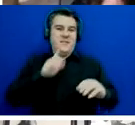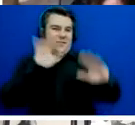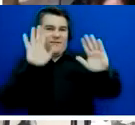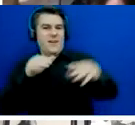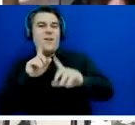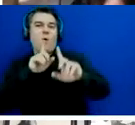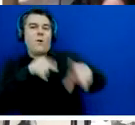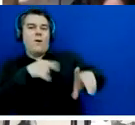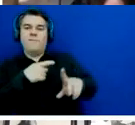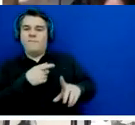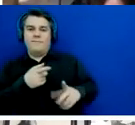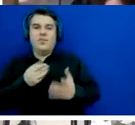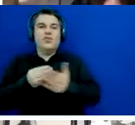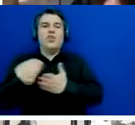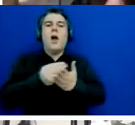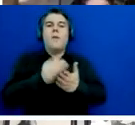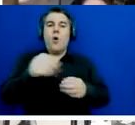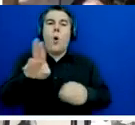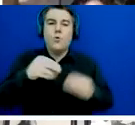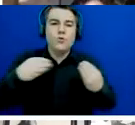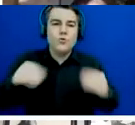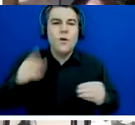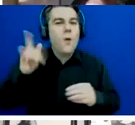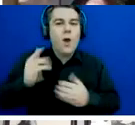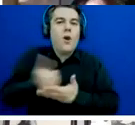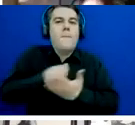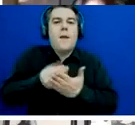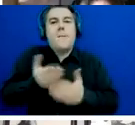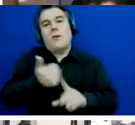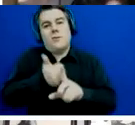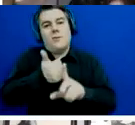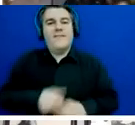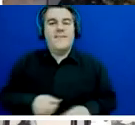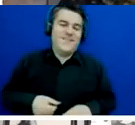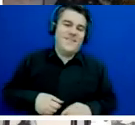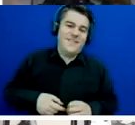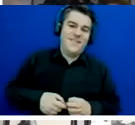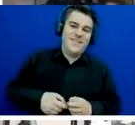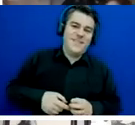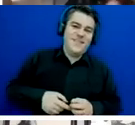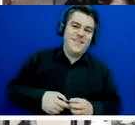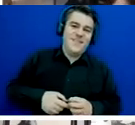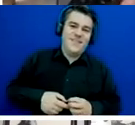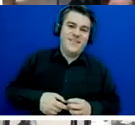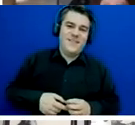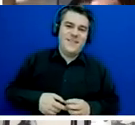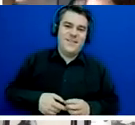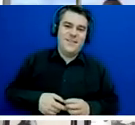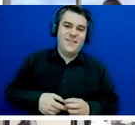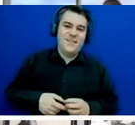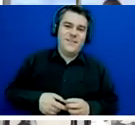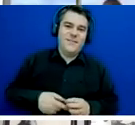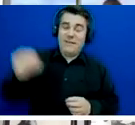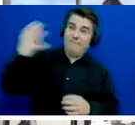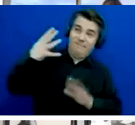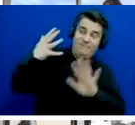own, basically shop in your own store because you're going to be making money back. Sorry, my lighting is getting crazy. It's a little kind of turn over here. That's all